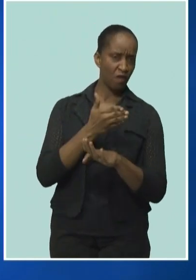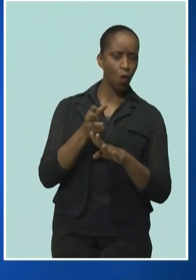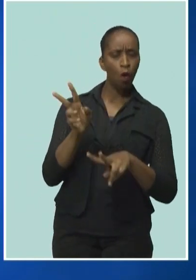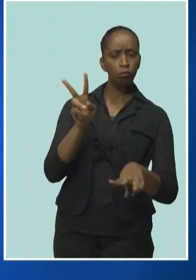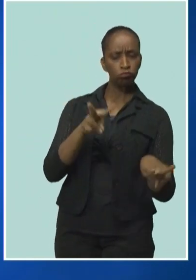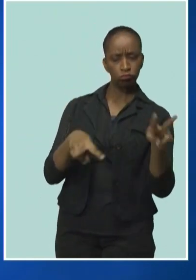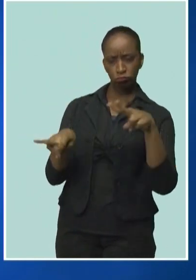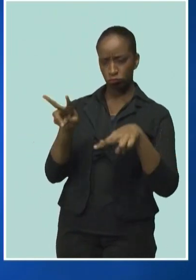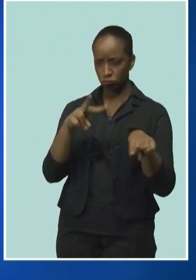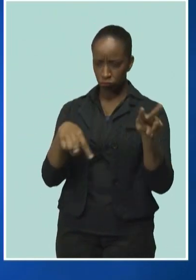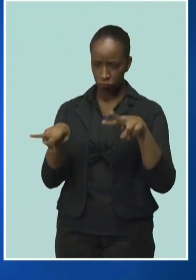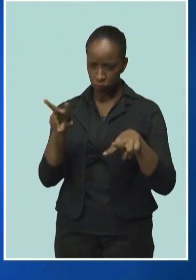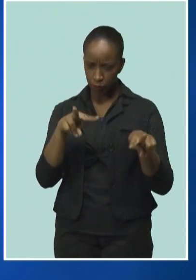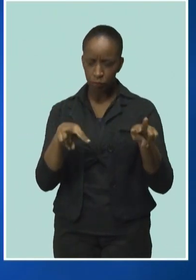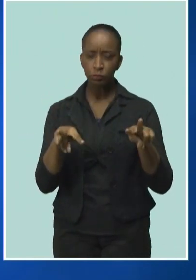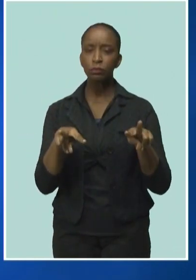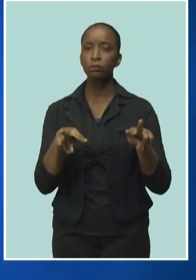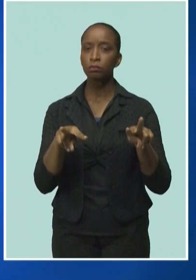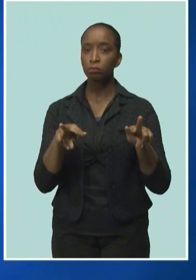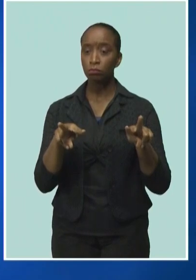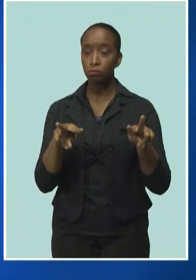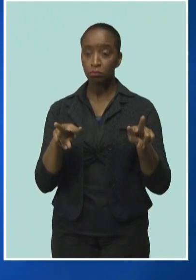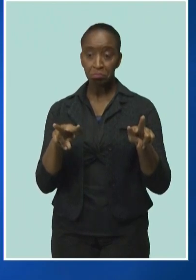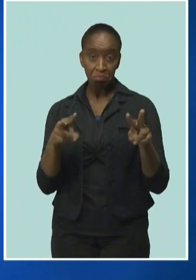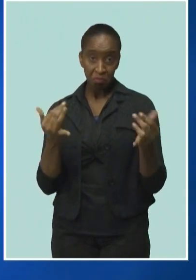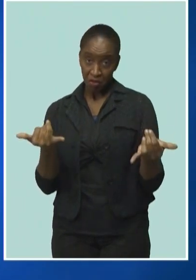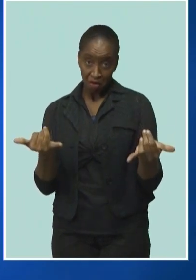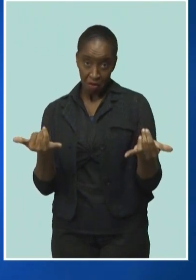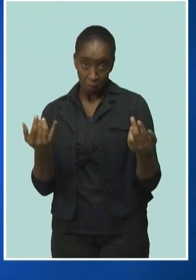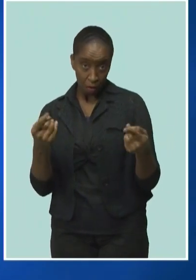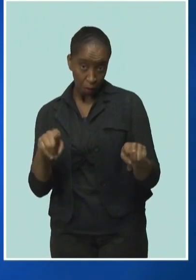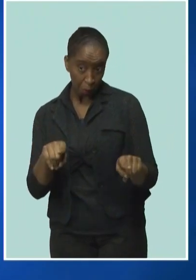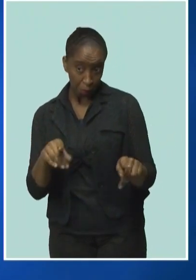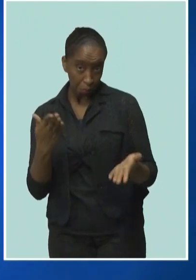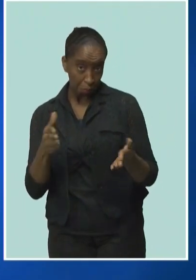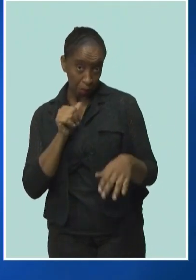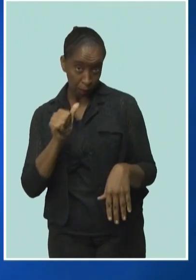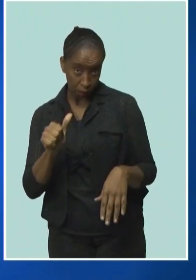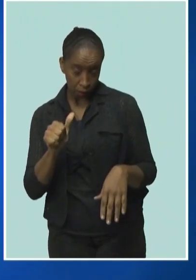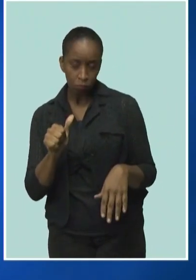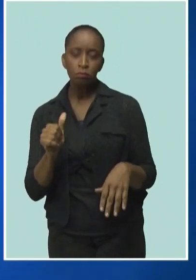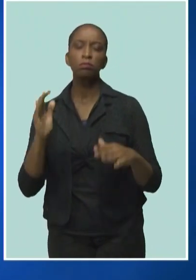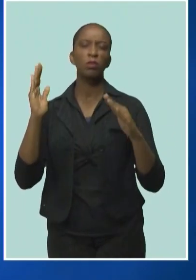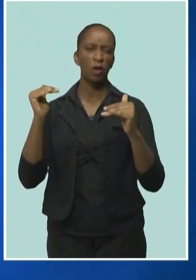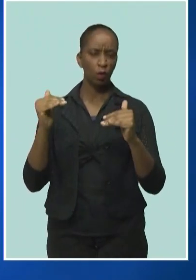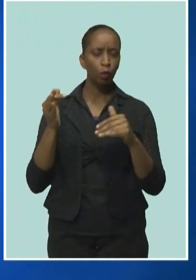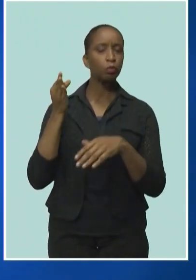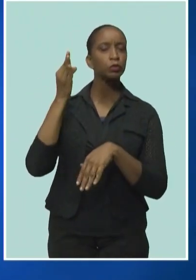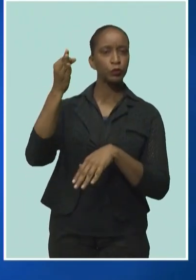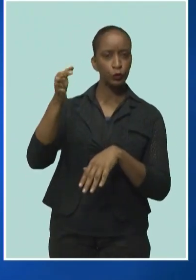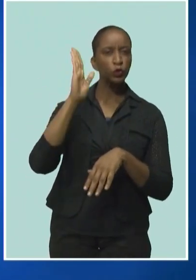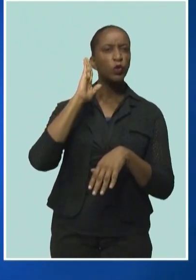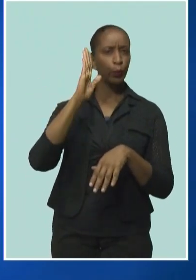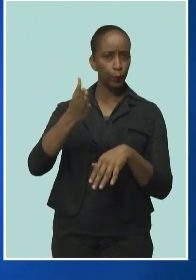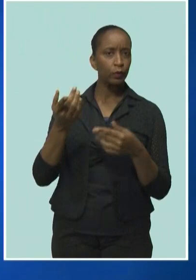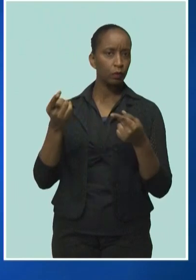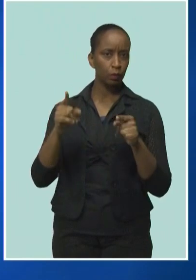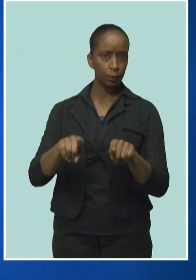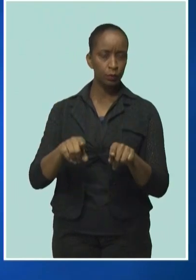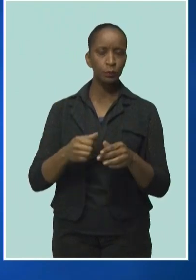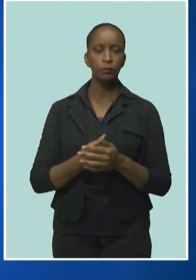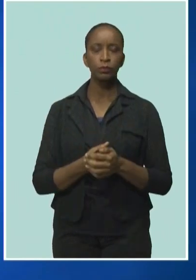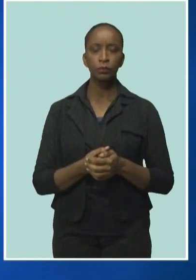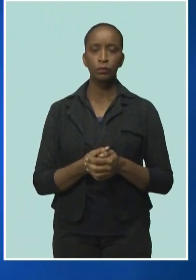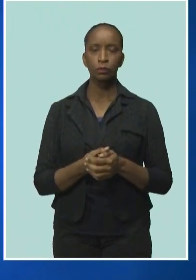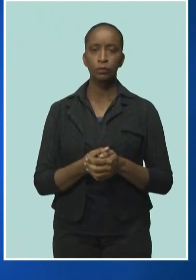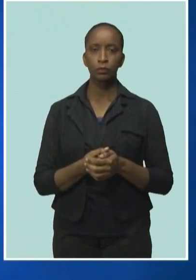down the pedestrian crossings, that it is done, it is implemented. This would